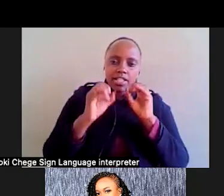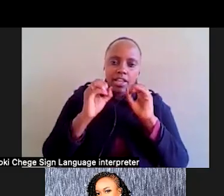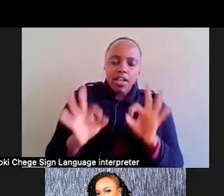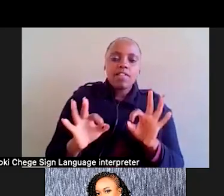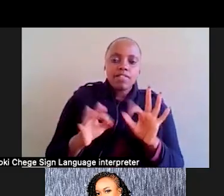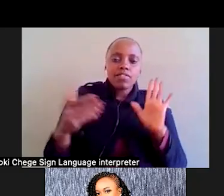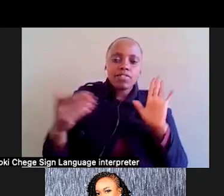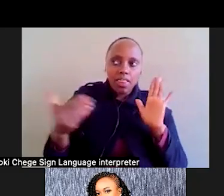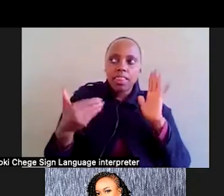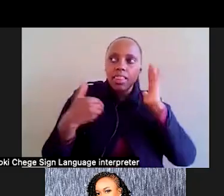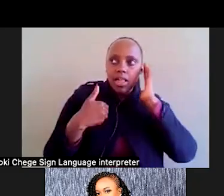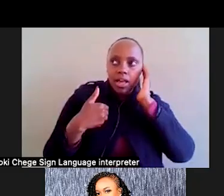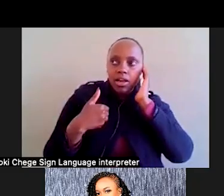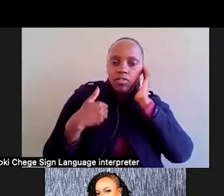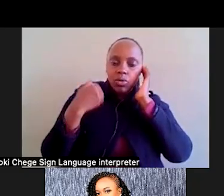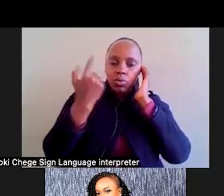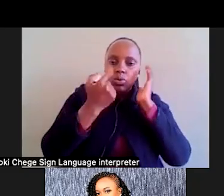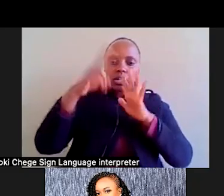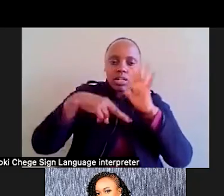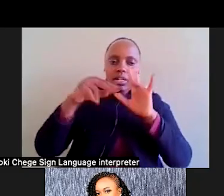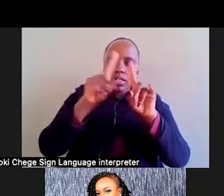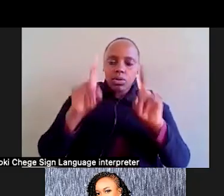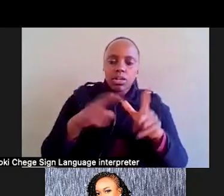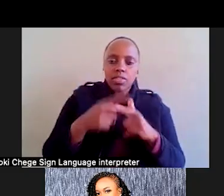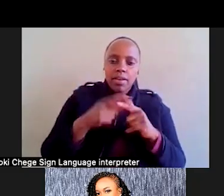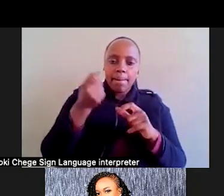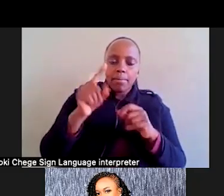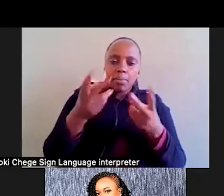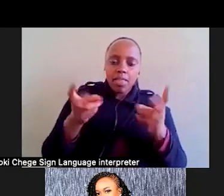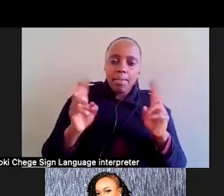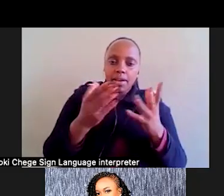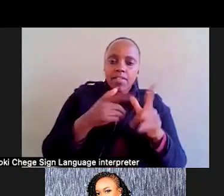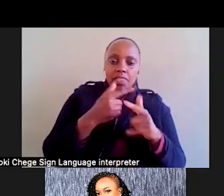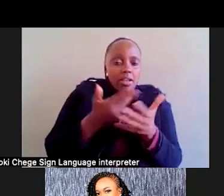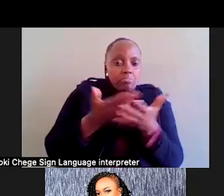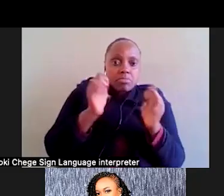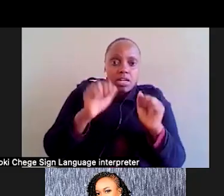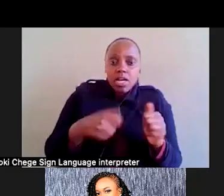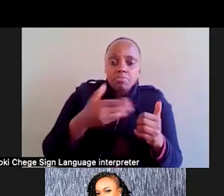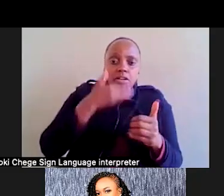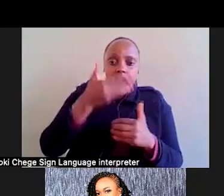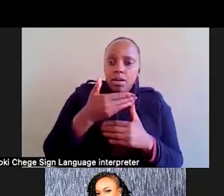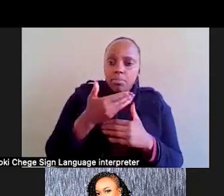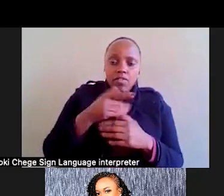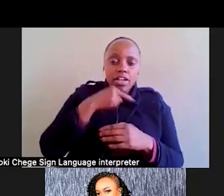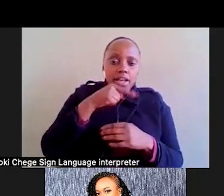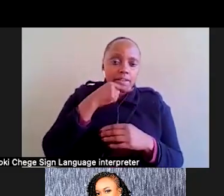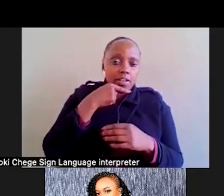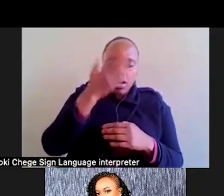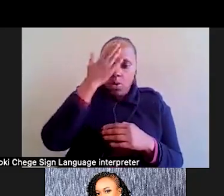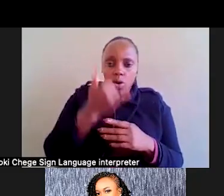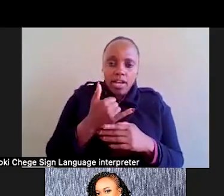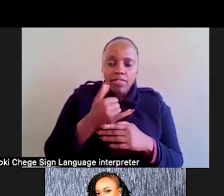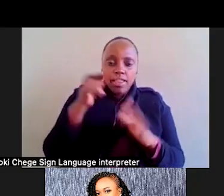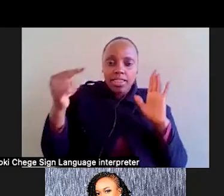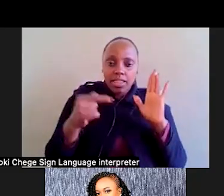the questions and then I'll throw it to the panelists and either of you could jump in and just respond because this one